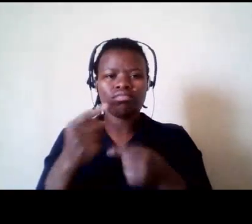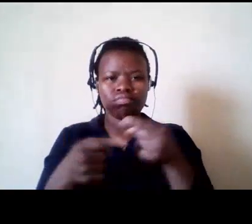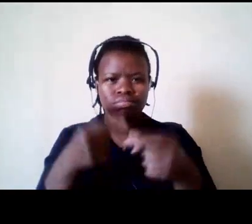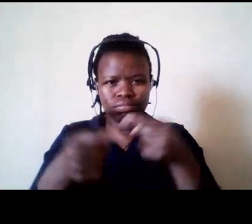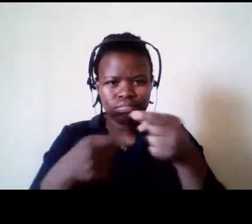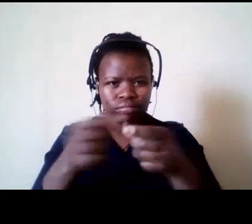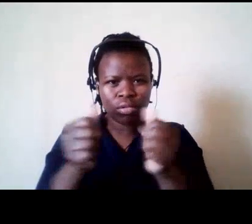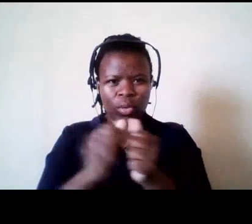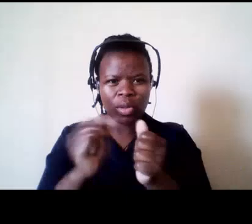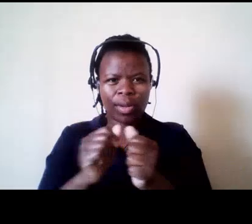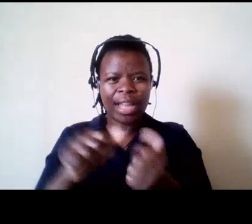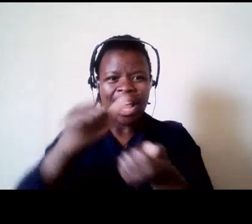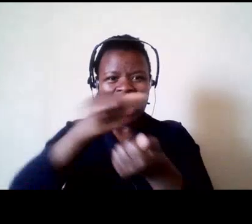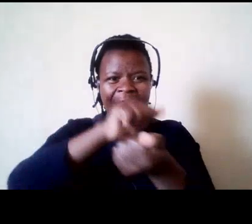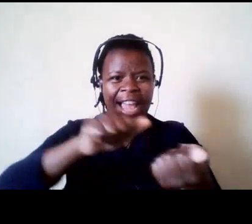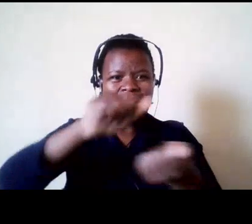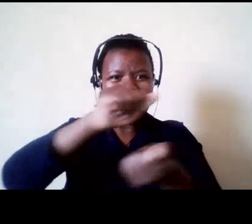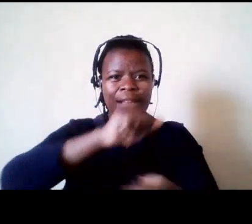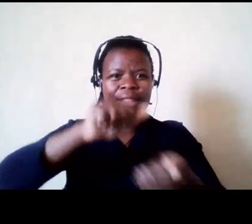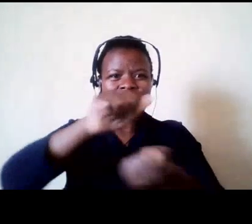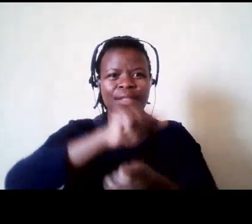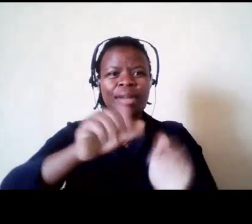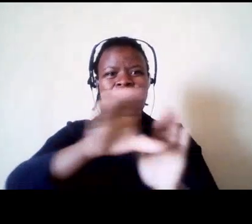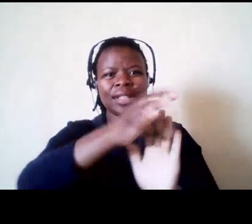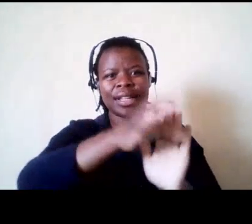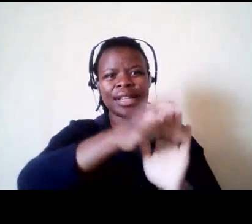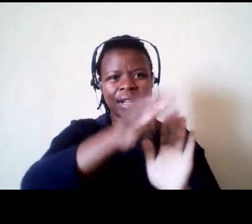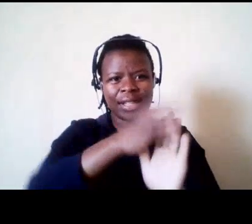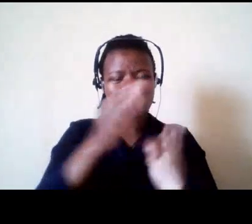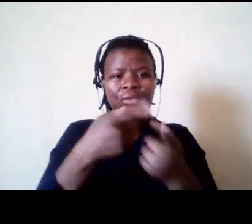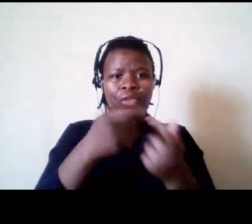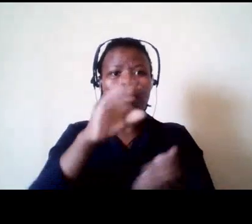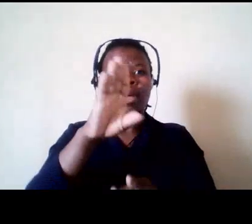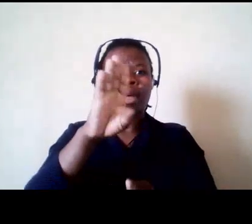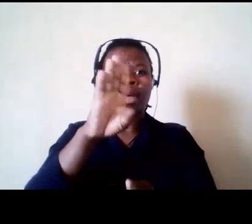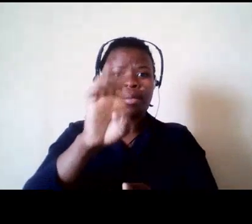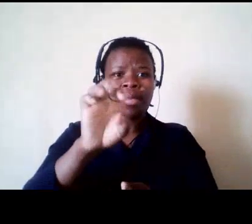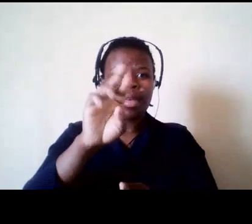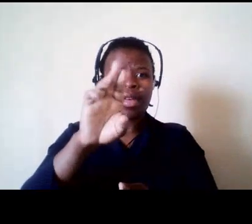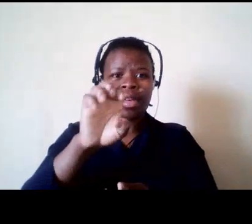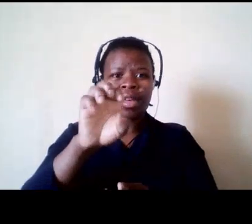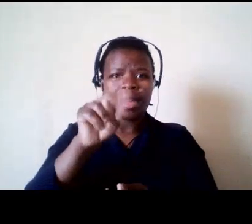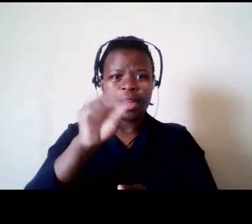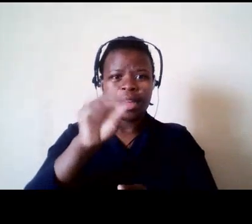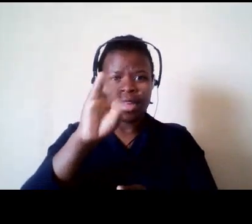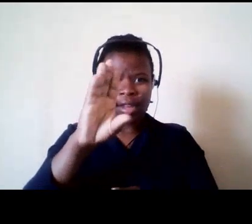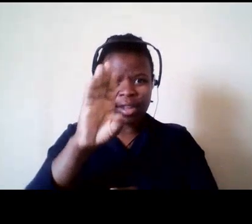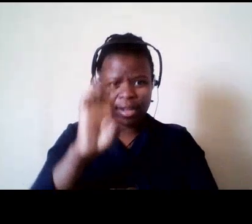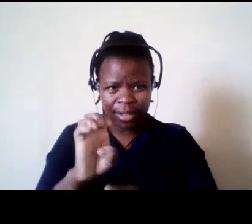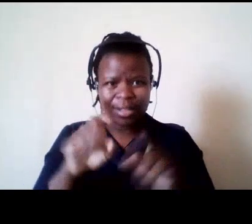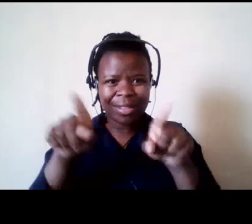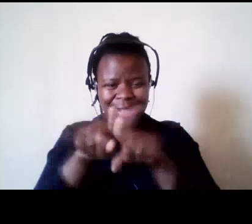assessment criteria from Berenice that Berenice introduced us to. It focuses on